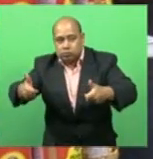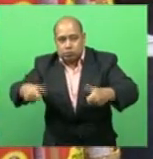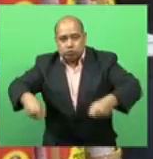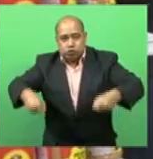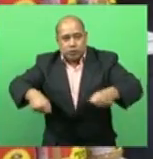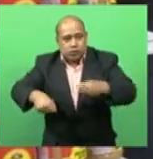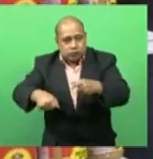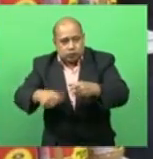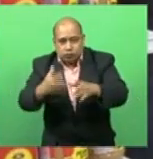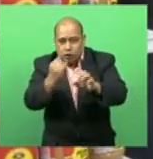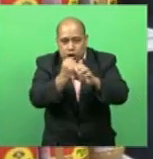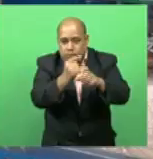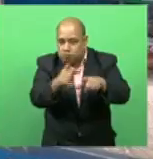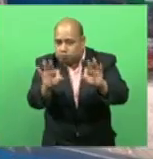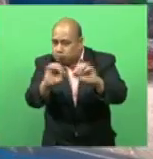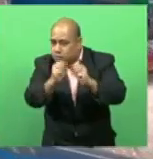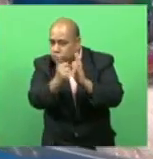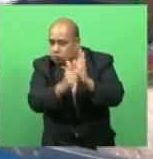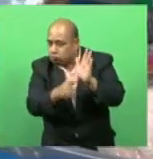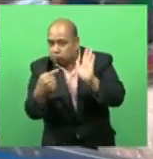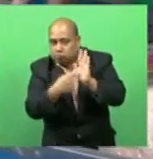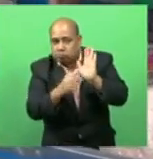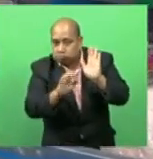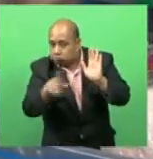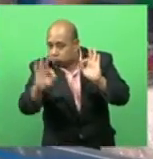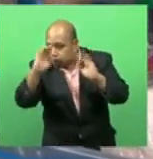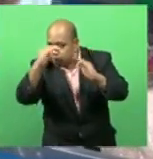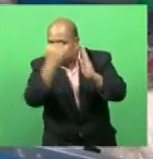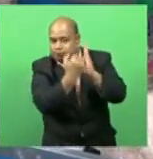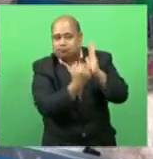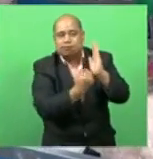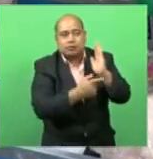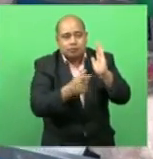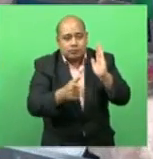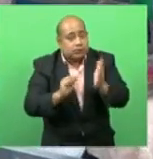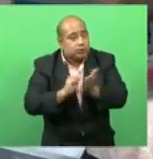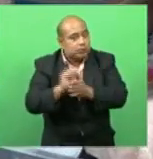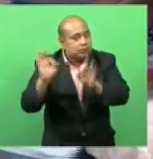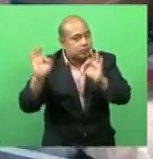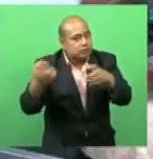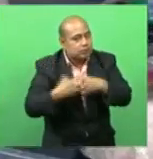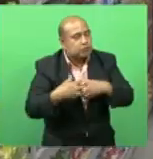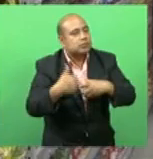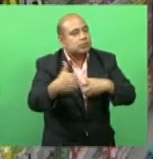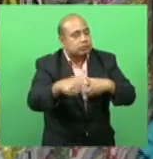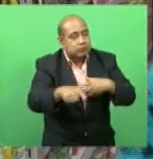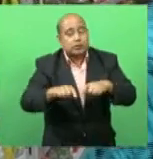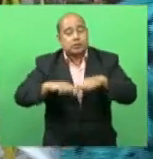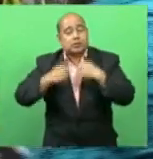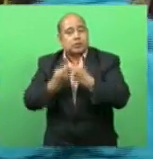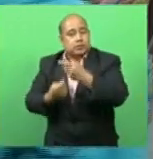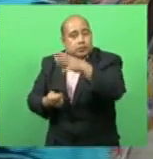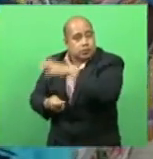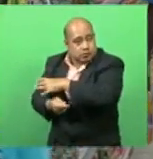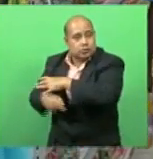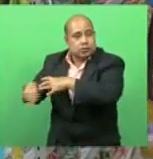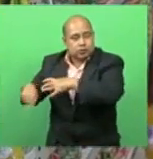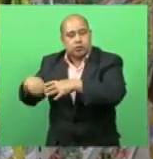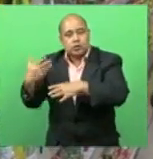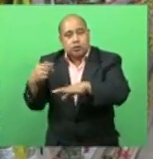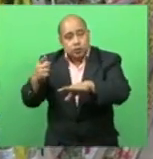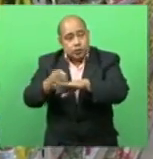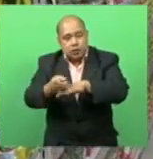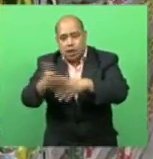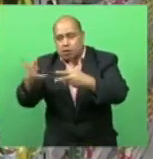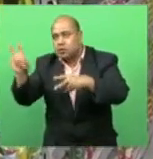is ample stock of essential items. Over the past 2 weeks, the FCCC team has conducted over 950